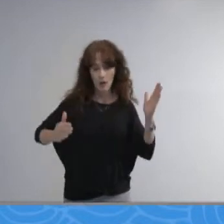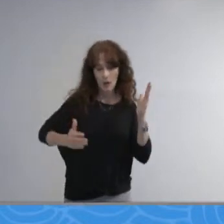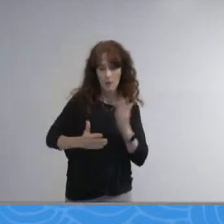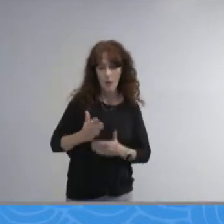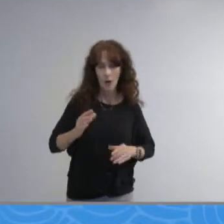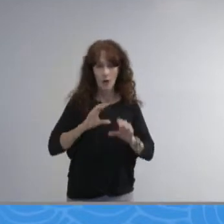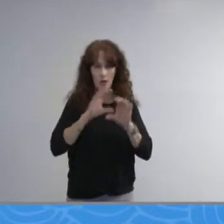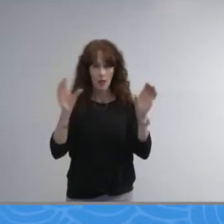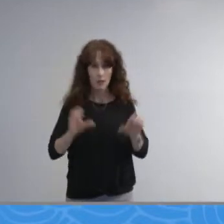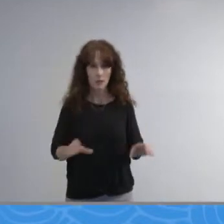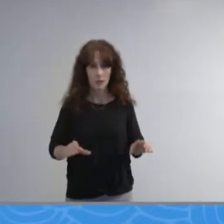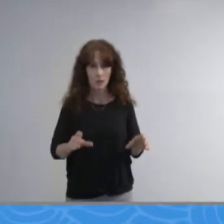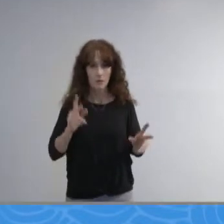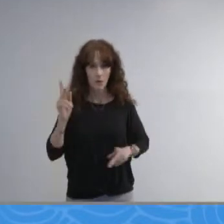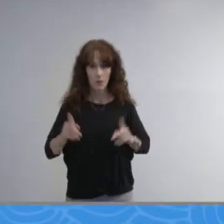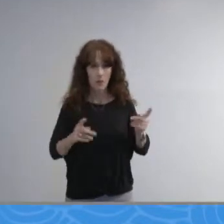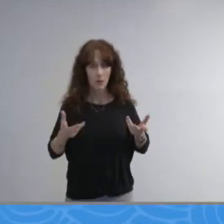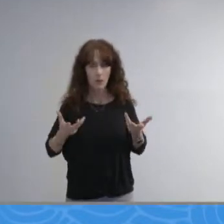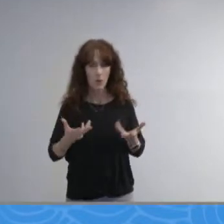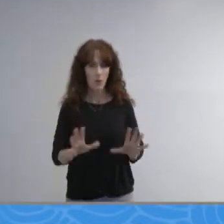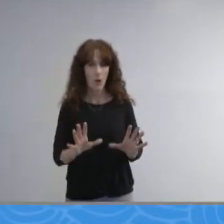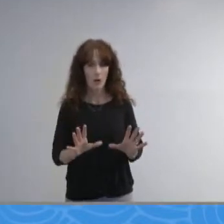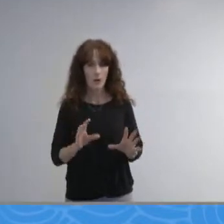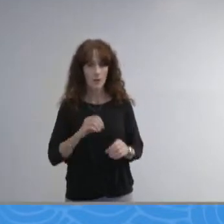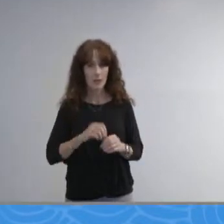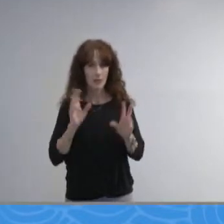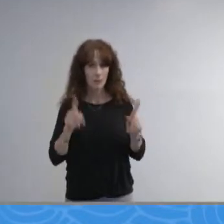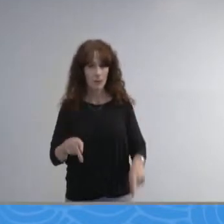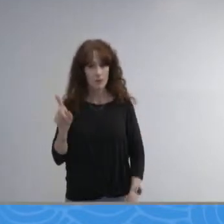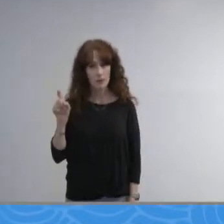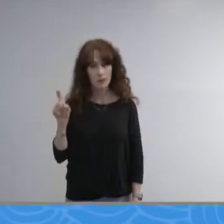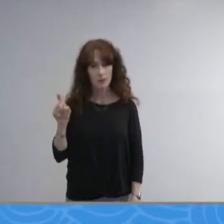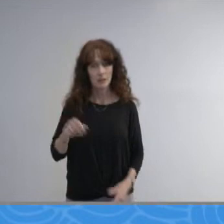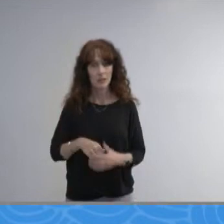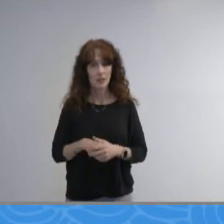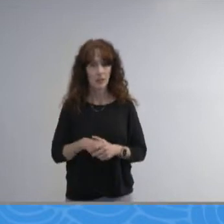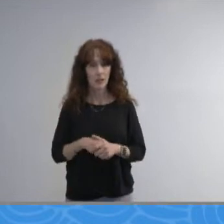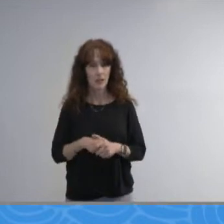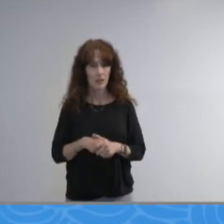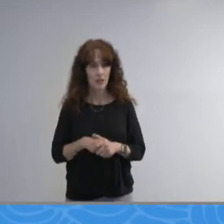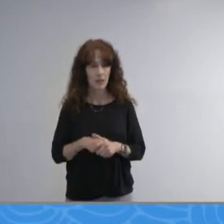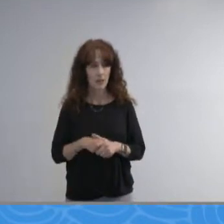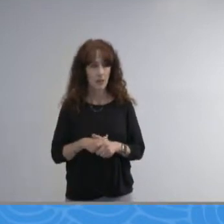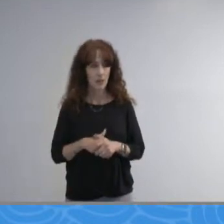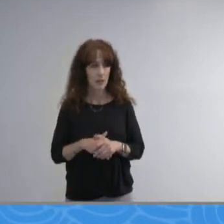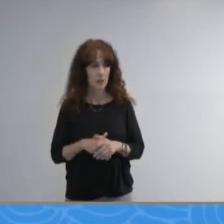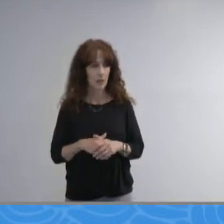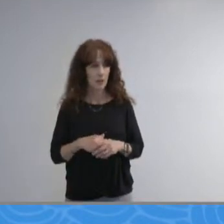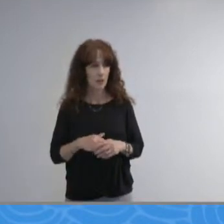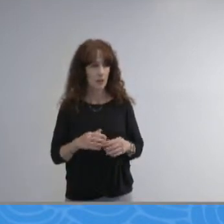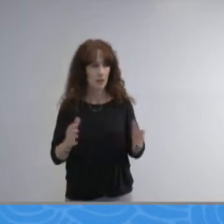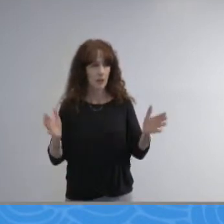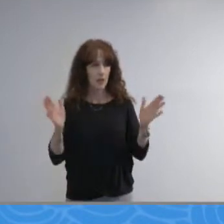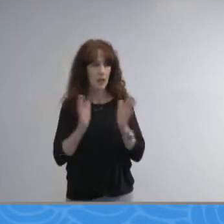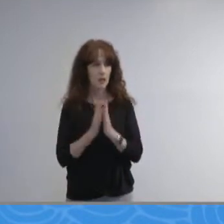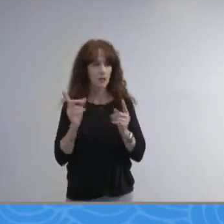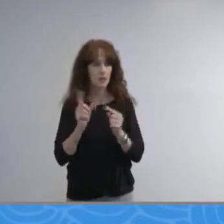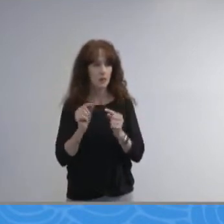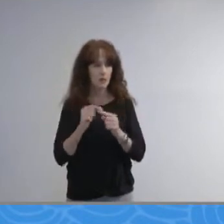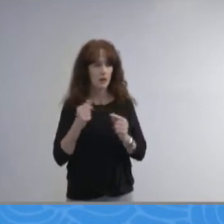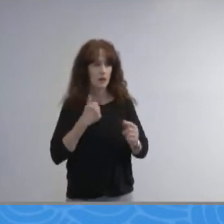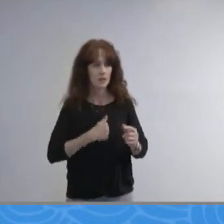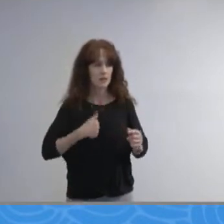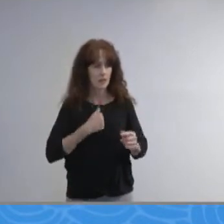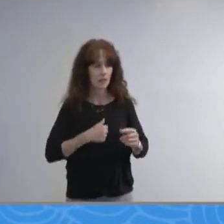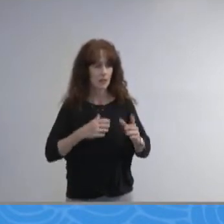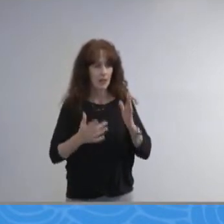on Zoom for the people who don't want to be in person? Because it's very Can you hear me? Could you ask your question one more time? I'm so sorry. They